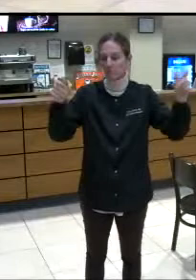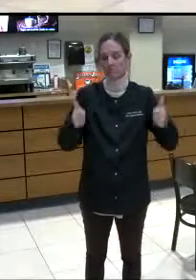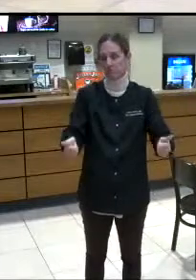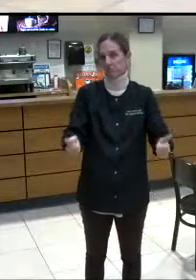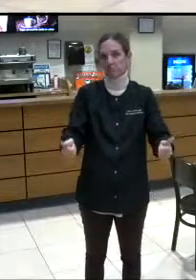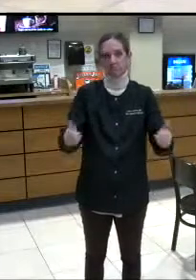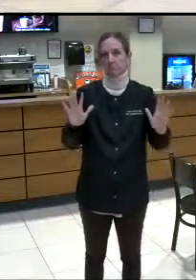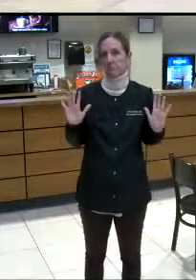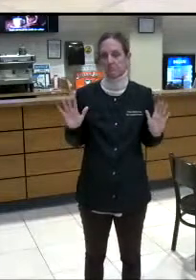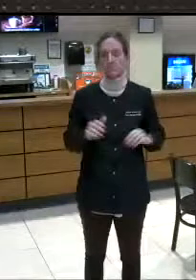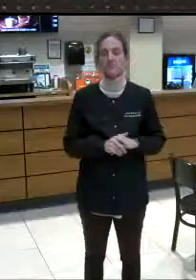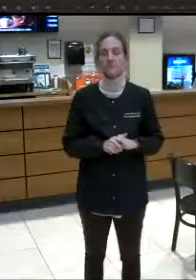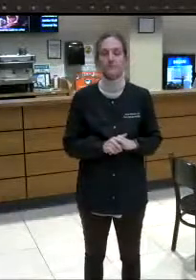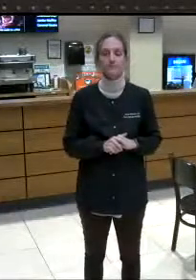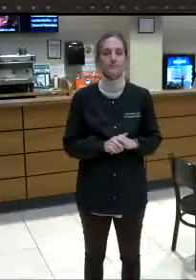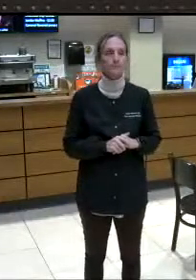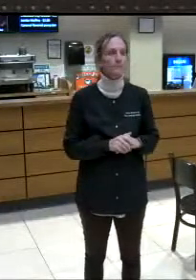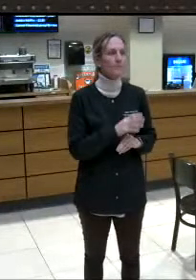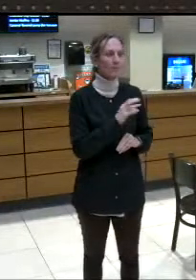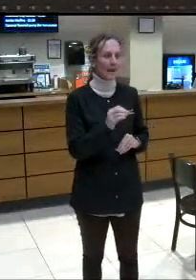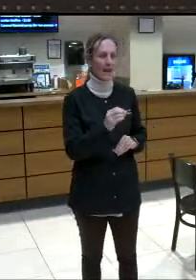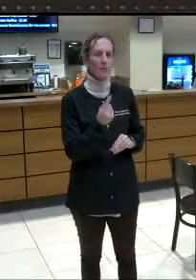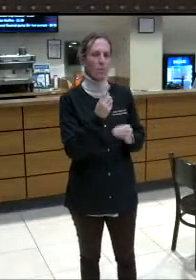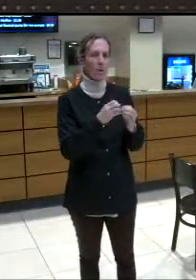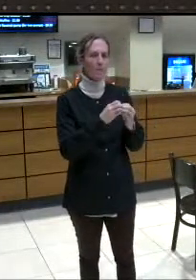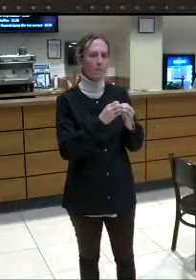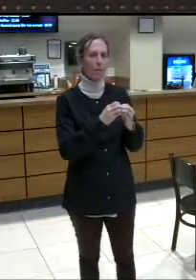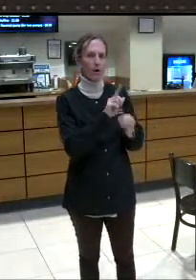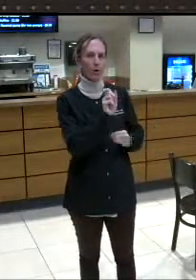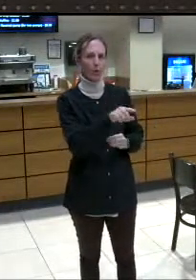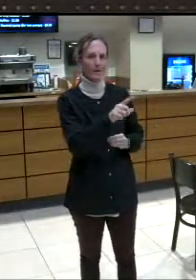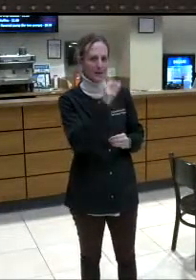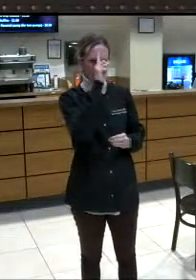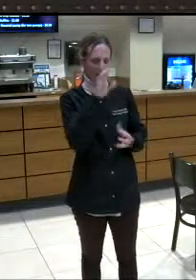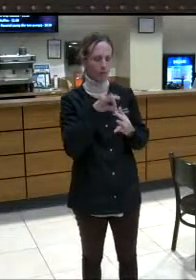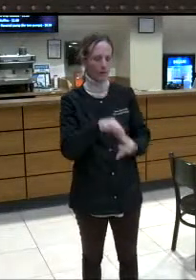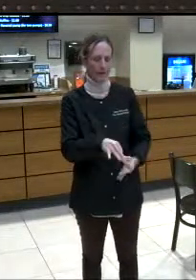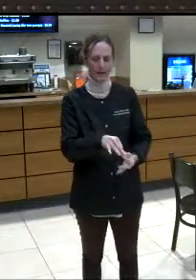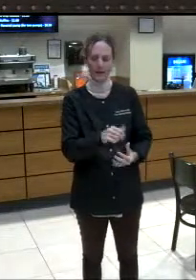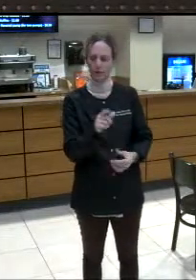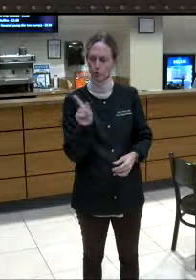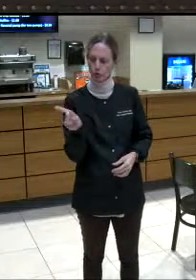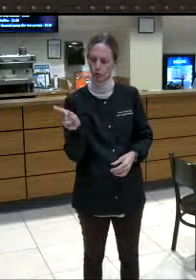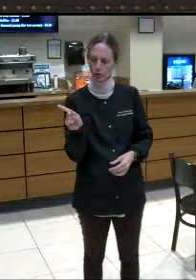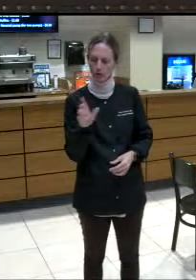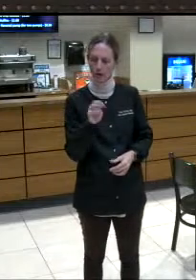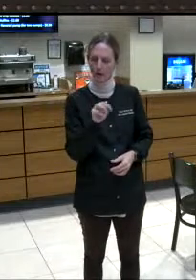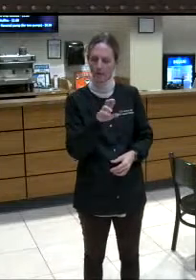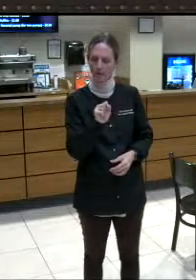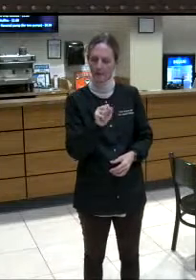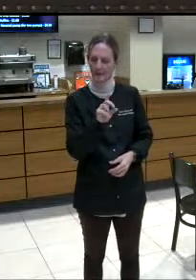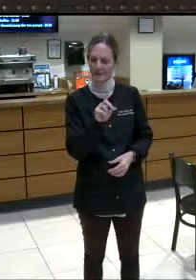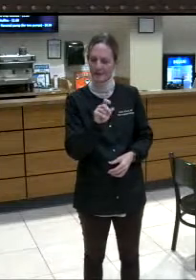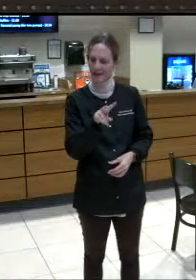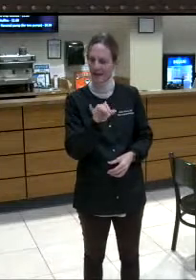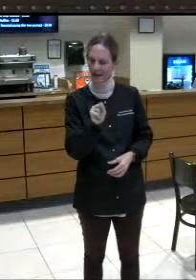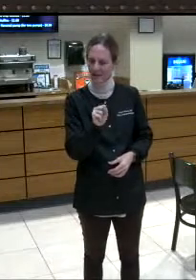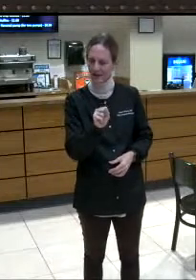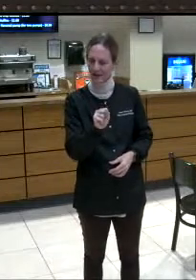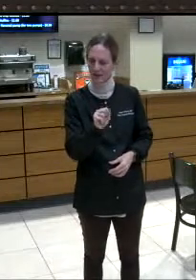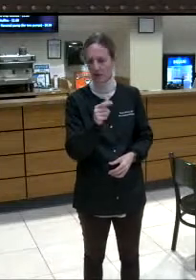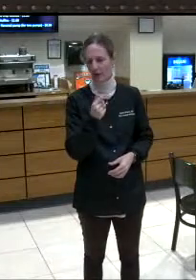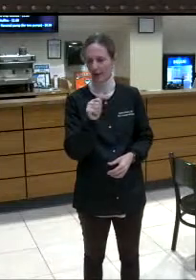guess my follow-up question, and this is probably related, I think, to Ms. Davis and maybe Ms. Gallagher, but like for the